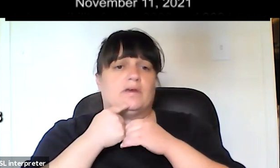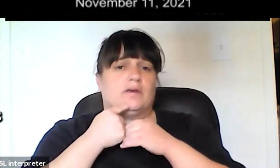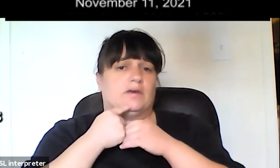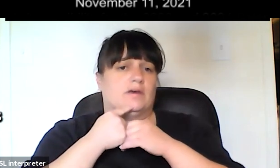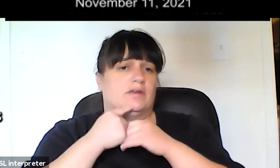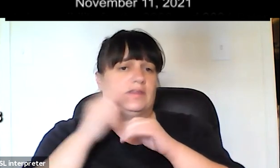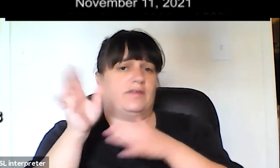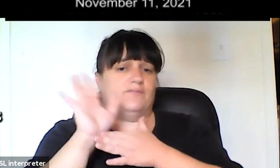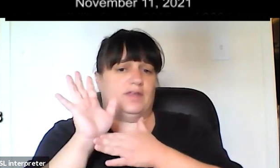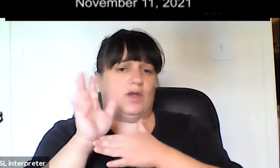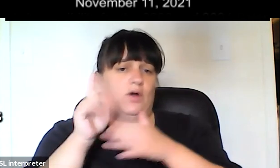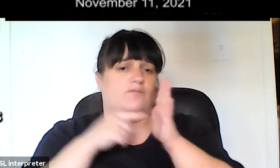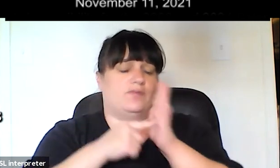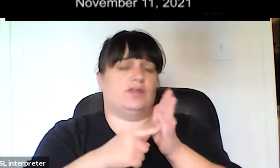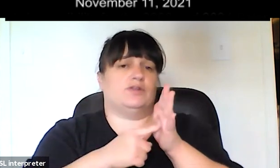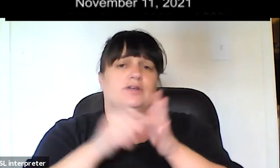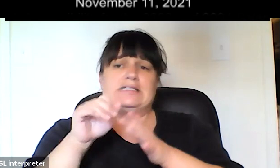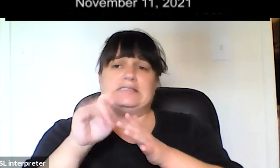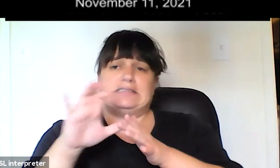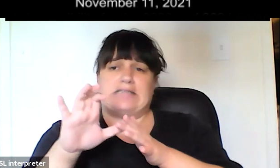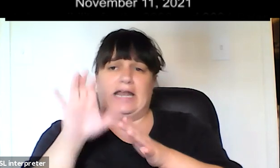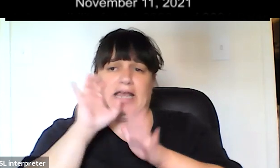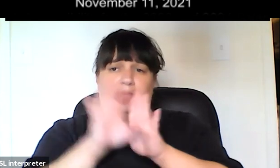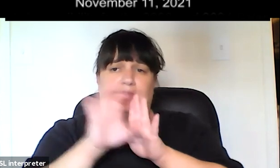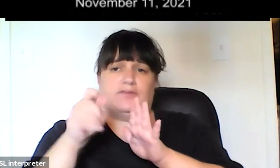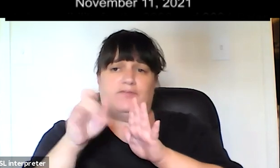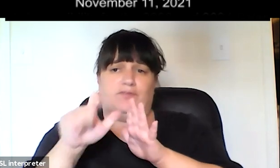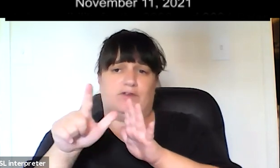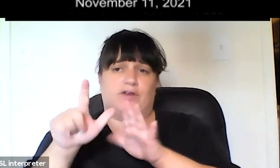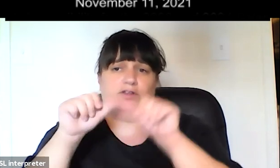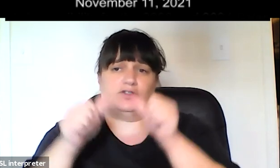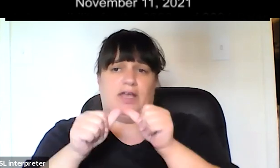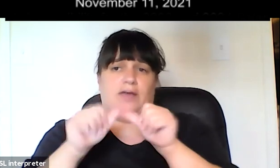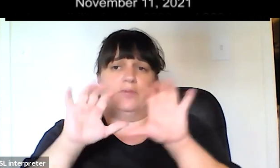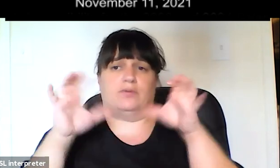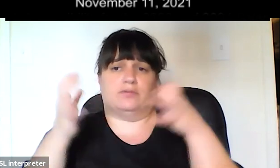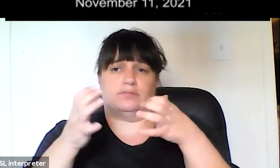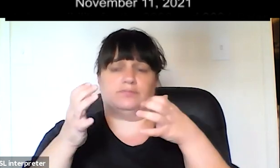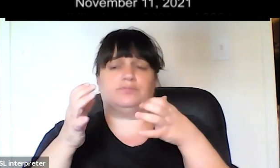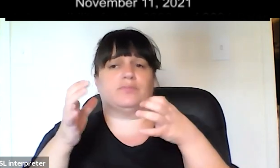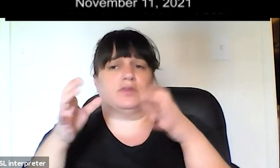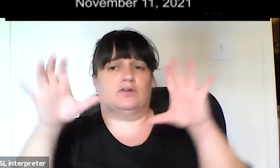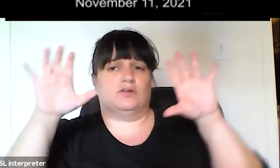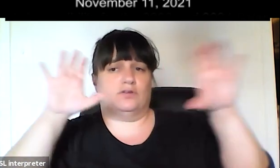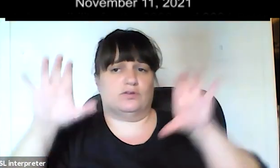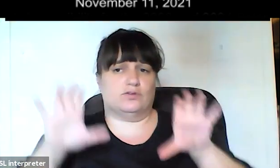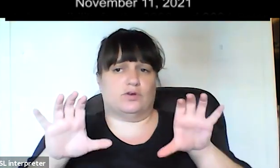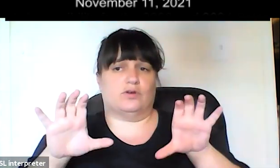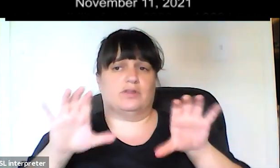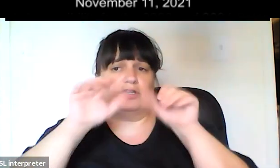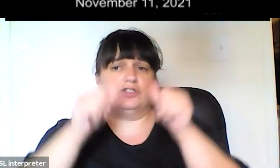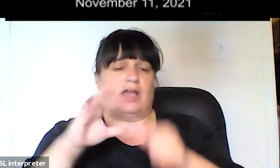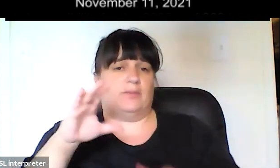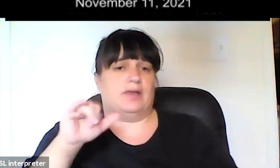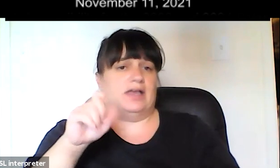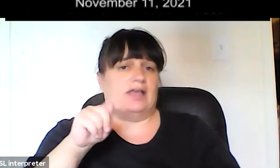Eye video features a static image of an ethereal shape surrounded by concentric circles. The shape is the Cat's Eye